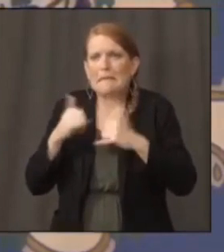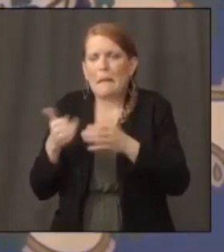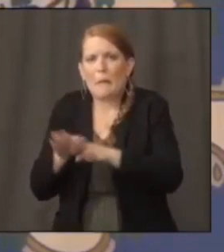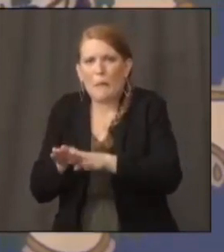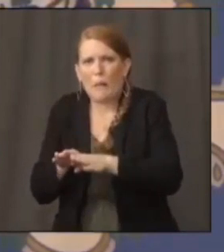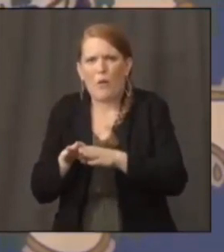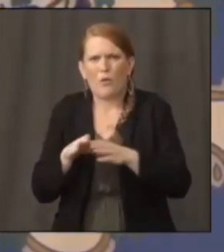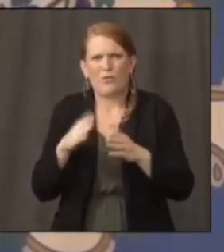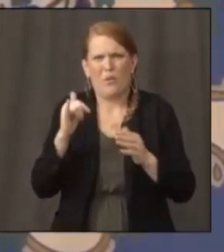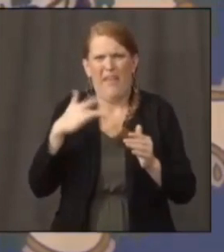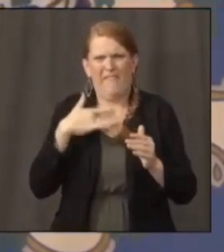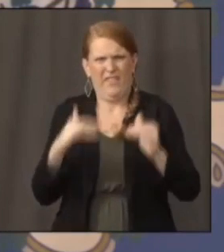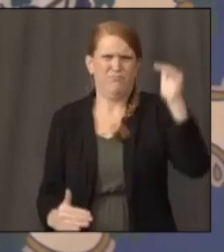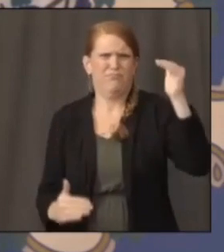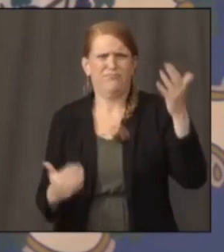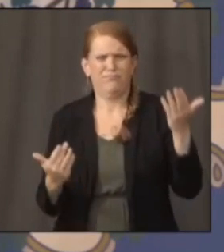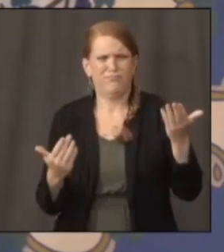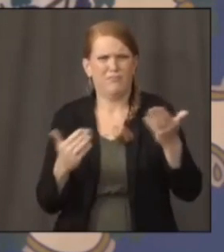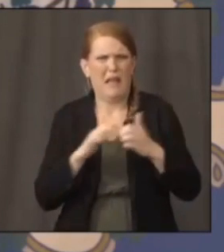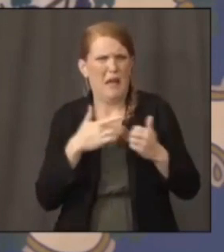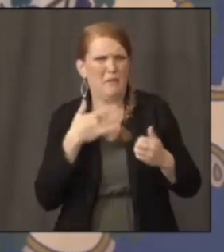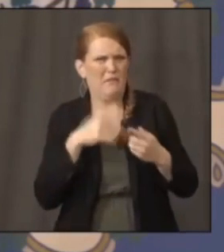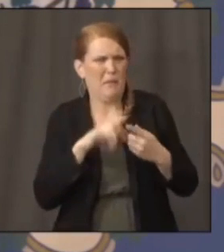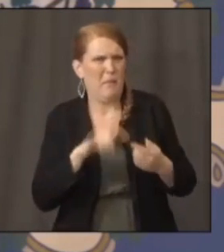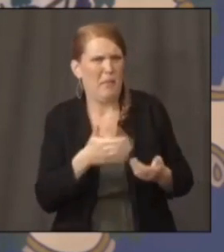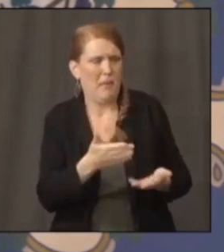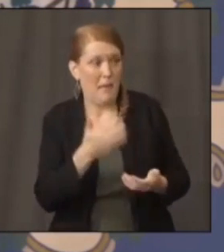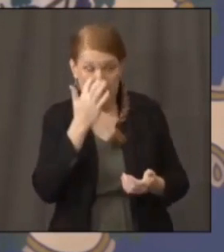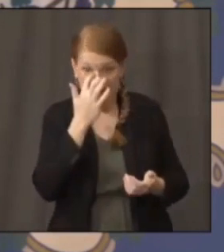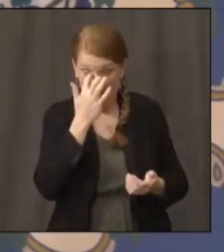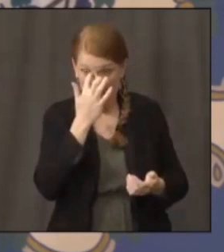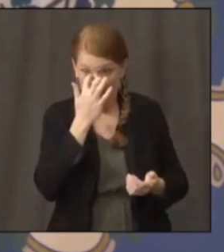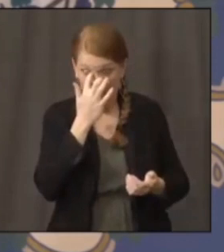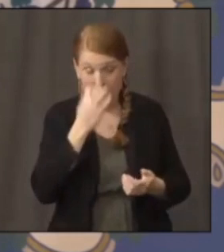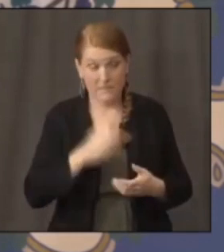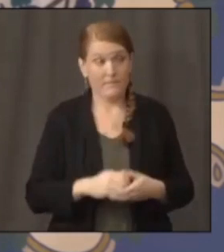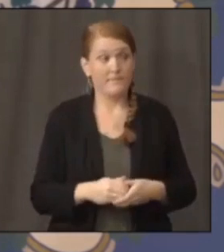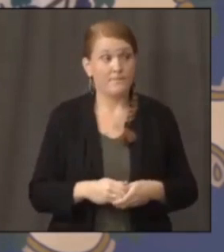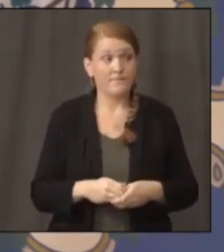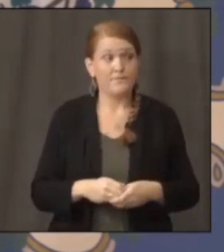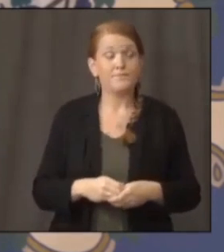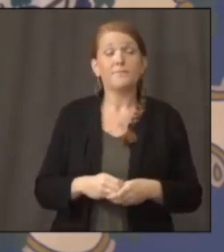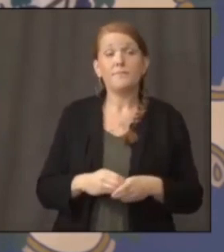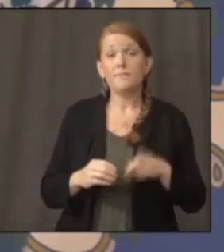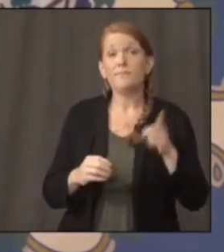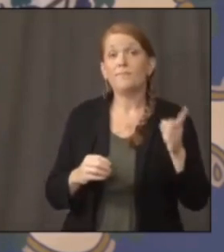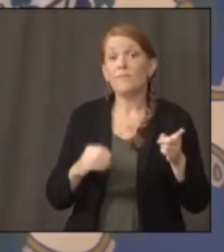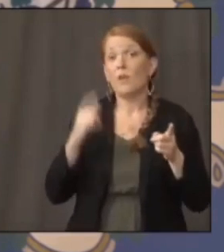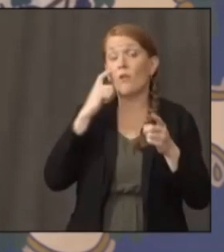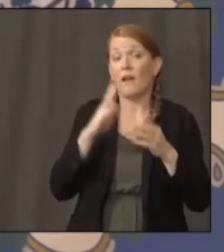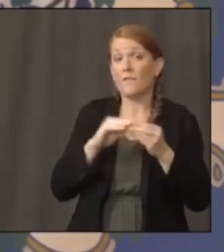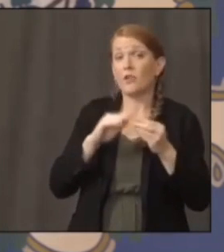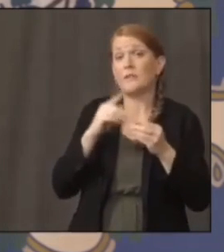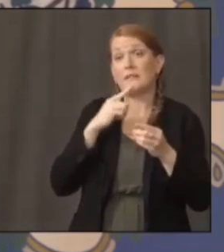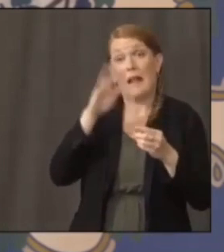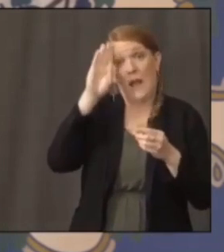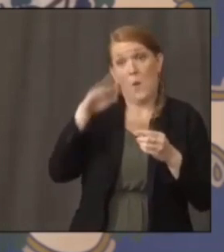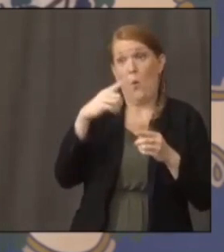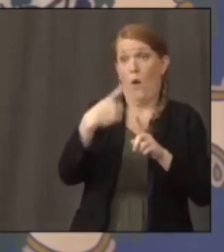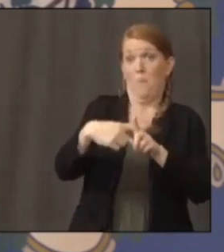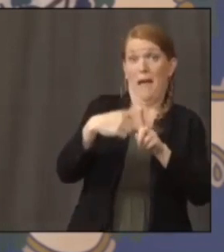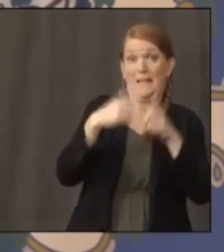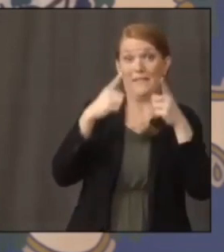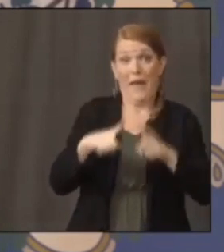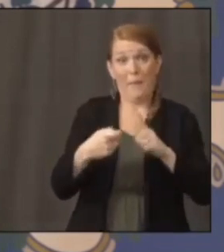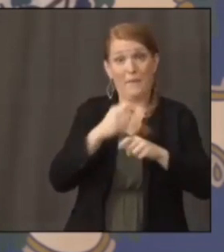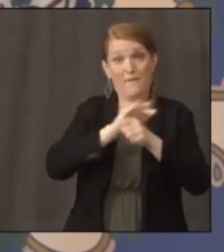happened, given COVID and given the stay safe, stay at home, is the online retail. Amazon and